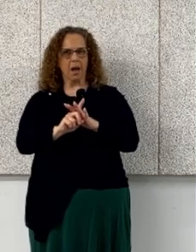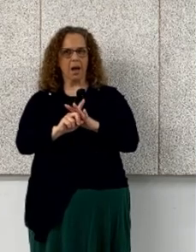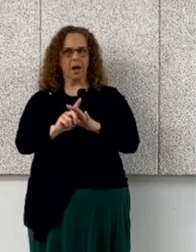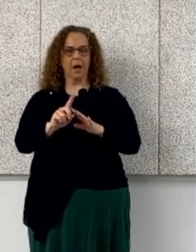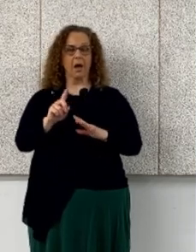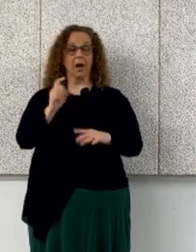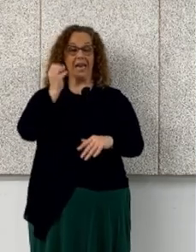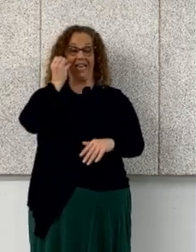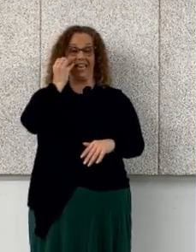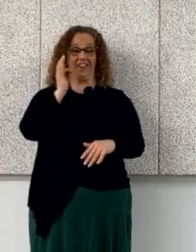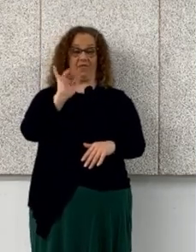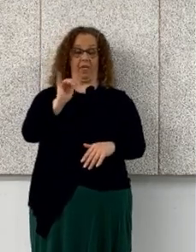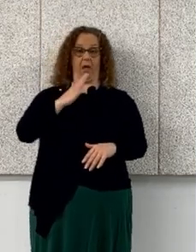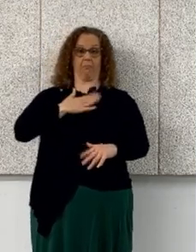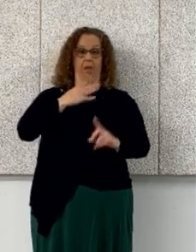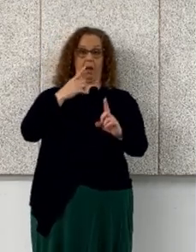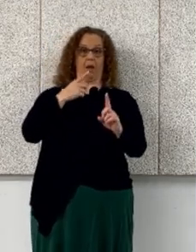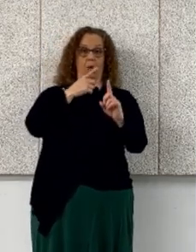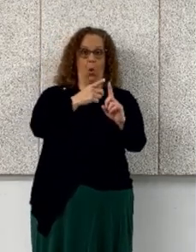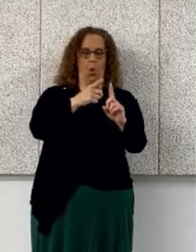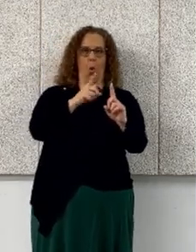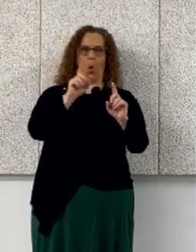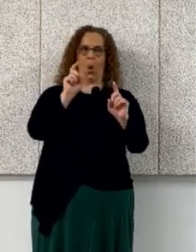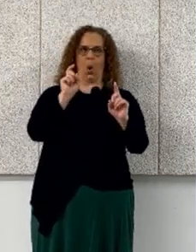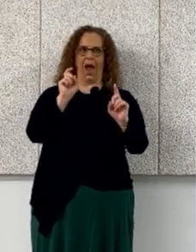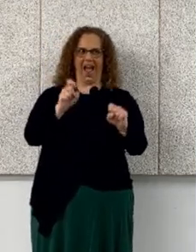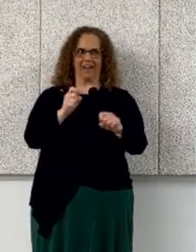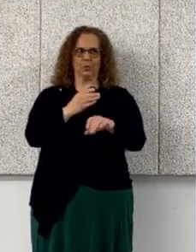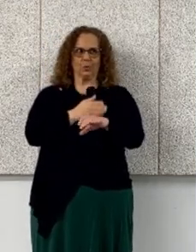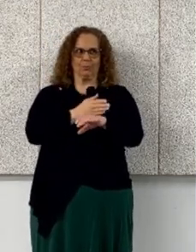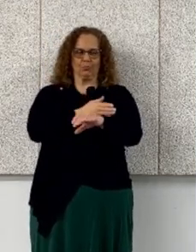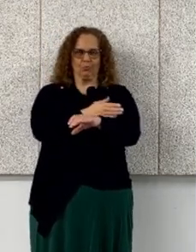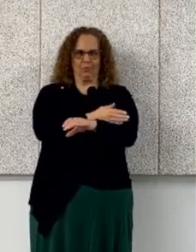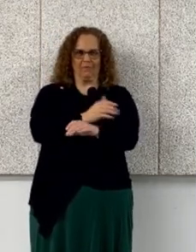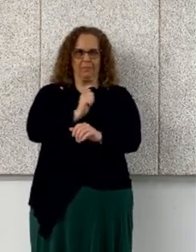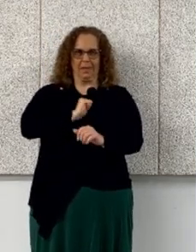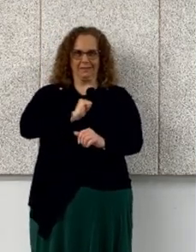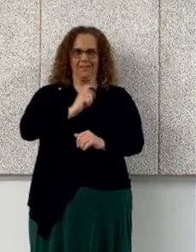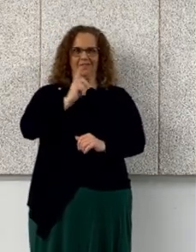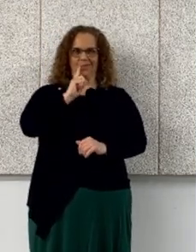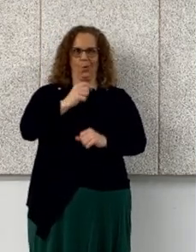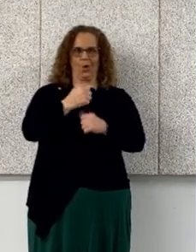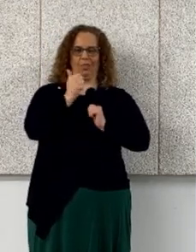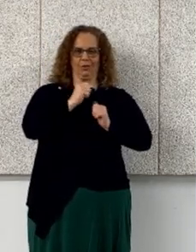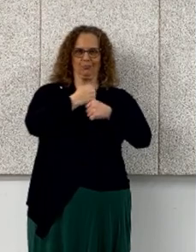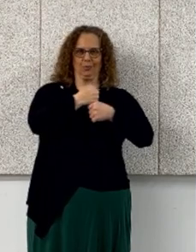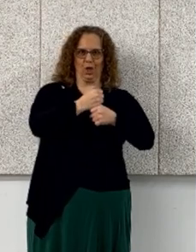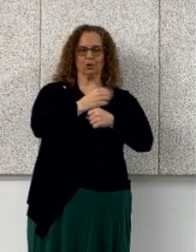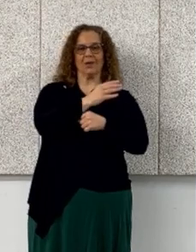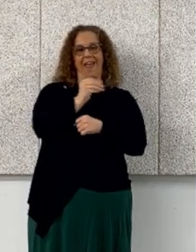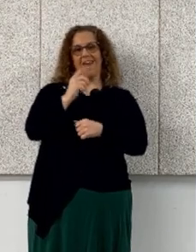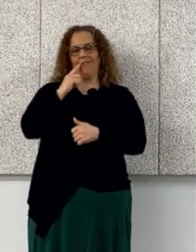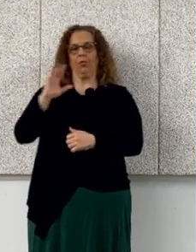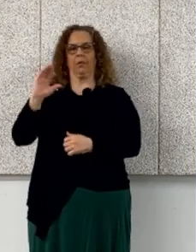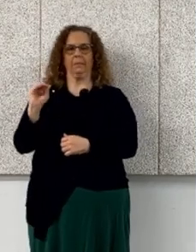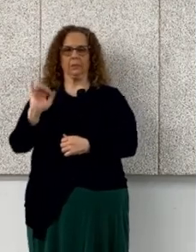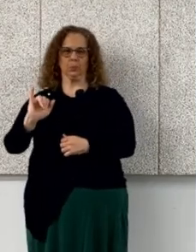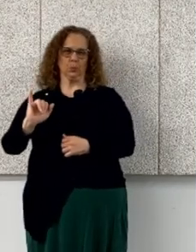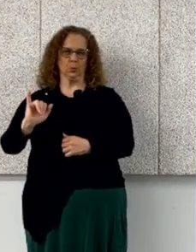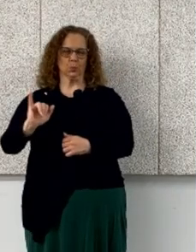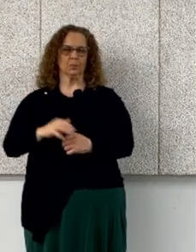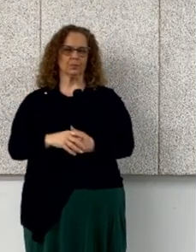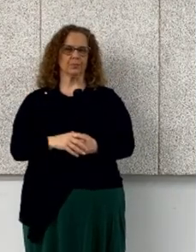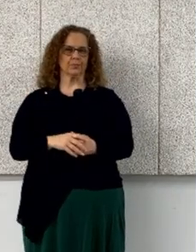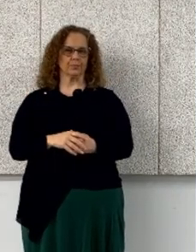if that is my intention, I have to get better at that for the show and for the institution.